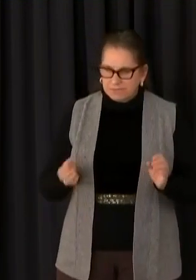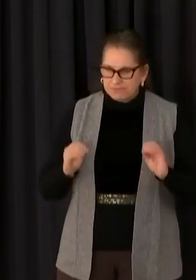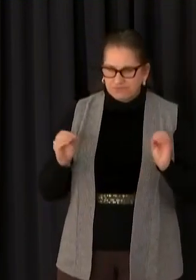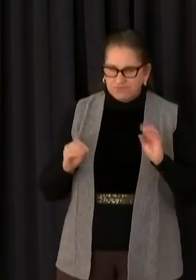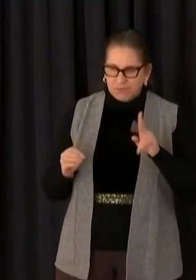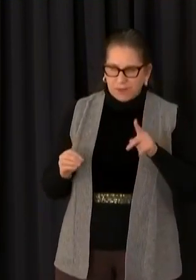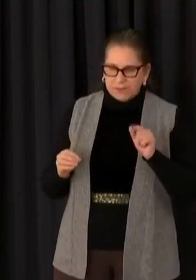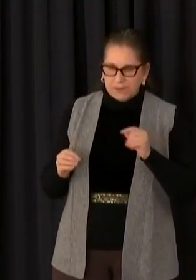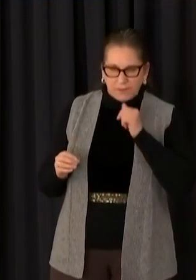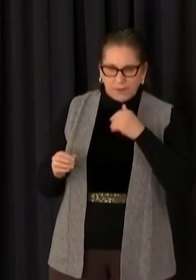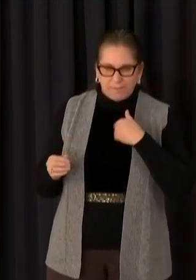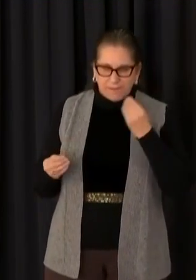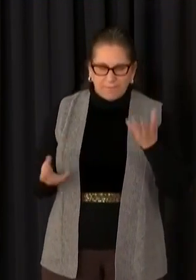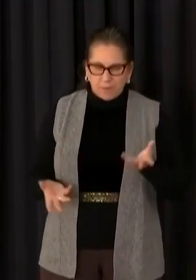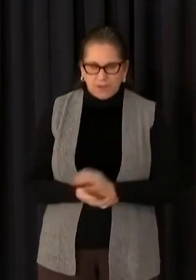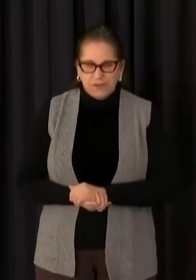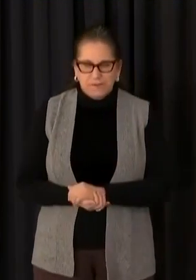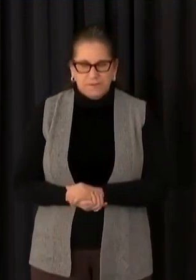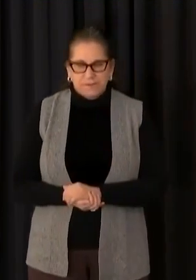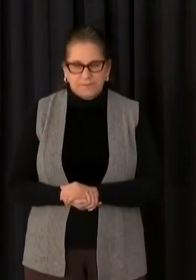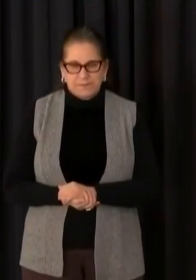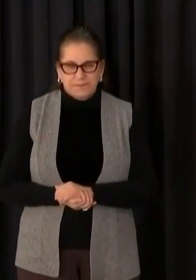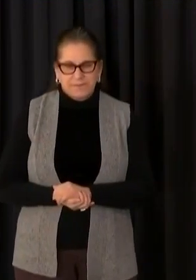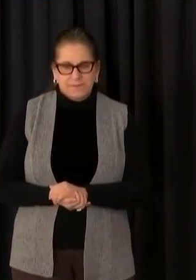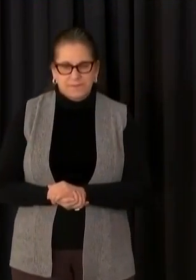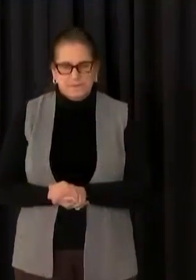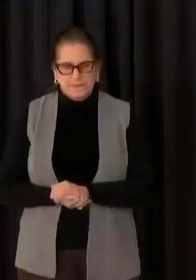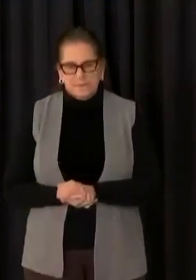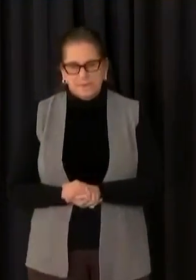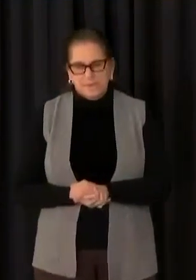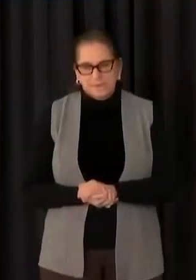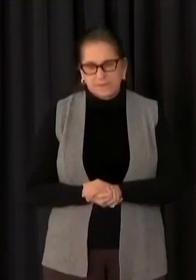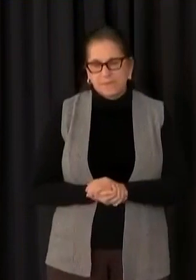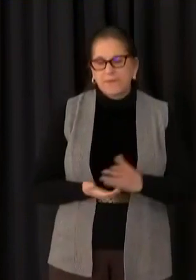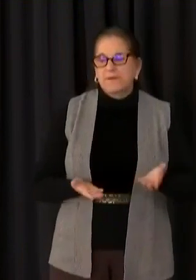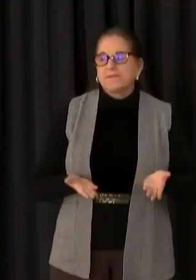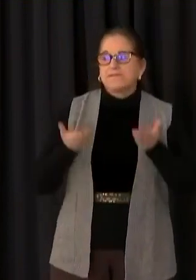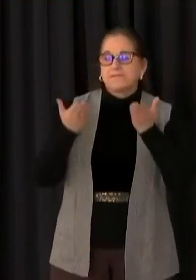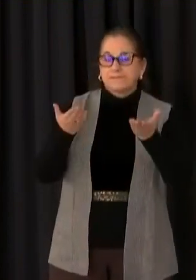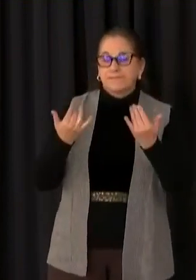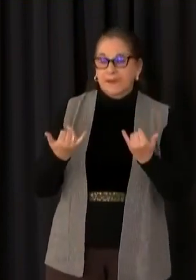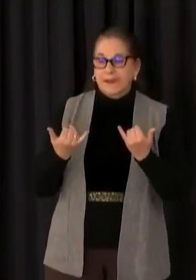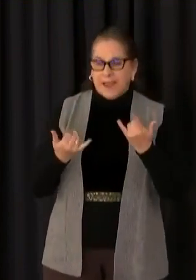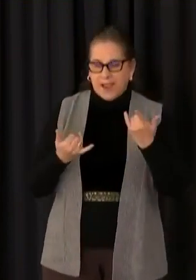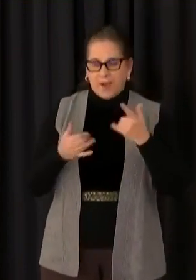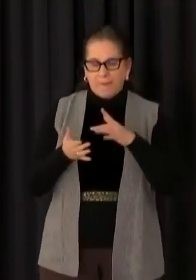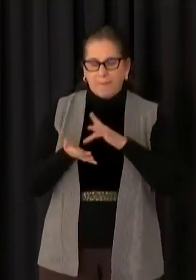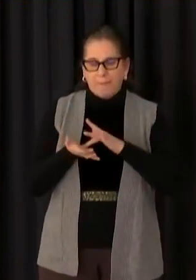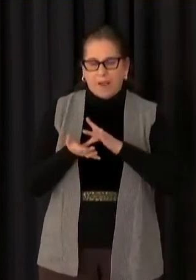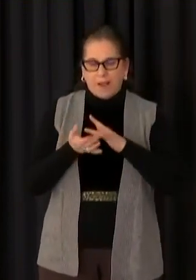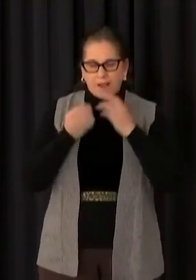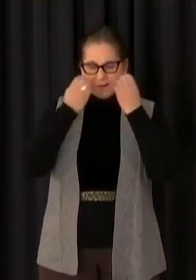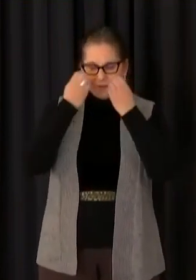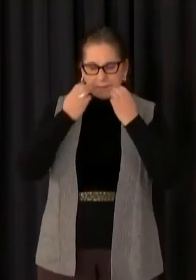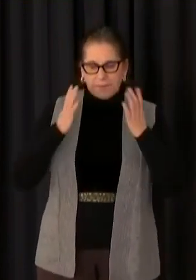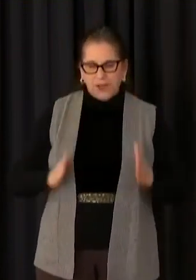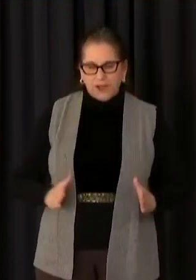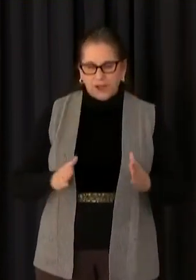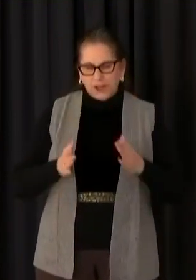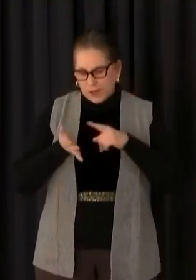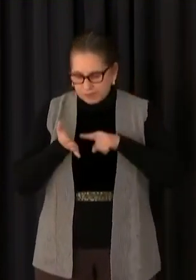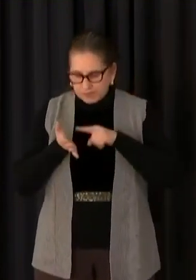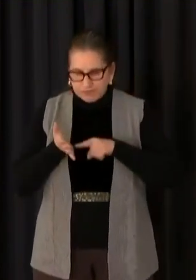he was taken to our DC office of the medical examiner. A autopsy was conducted there,